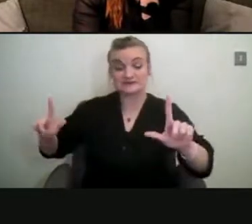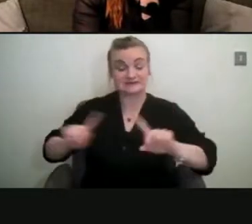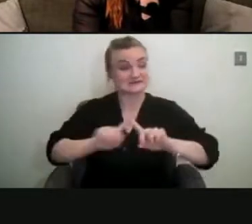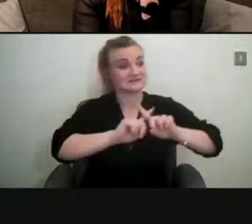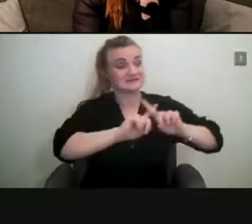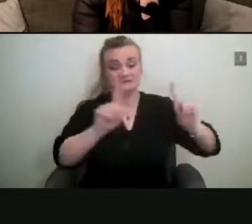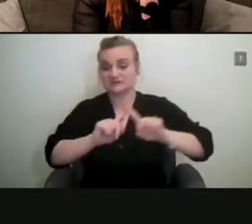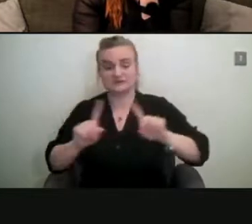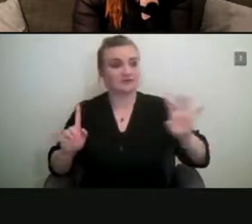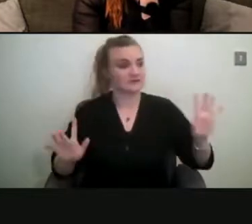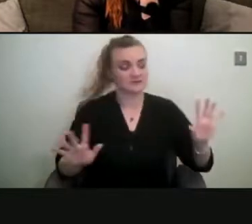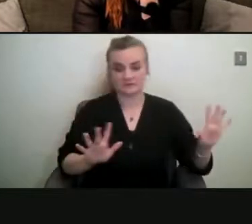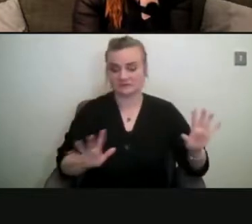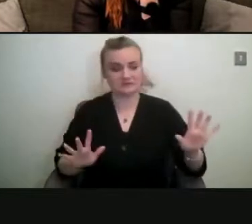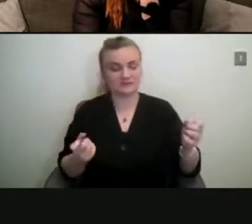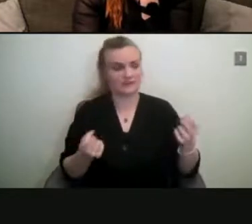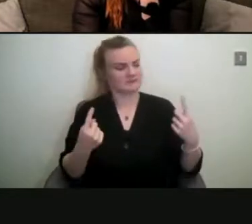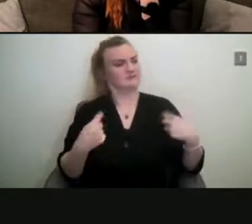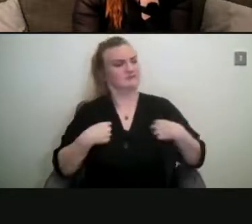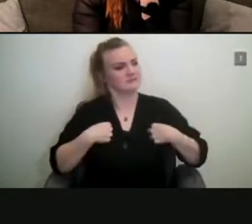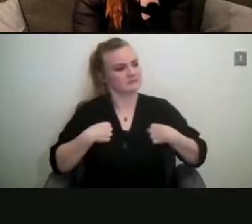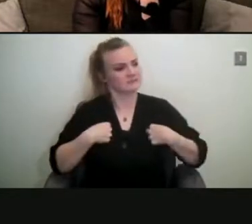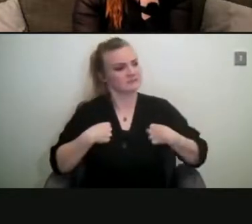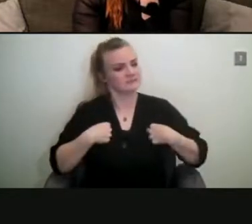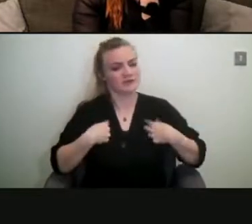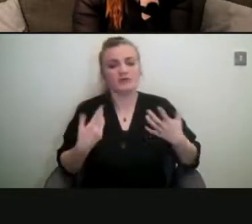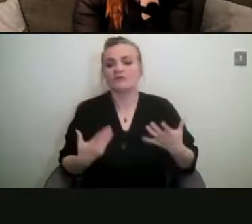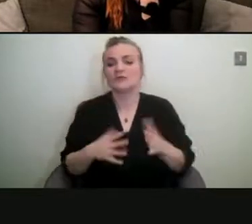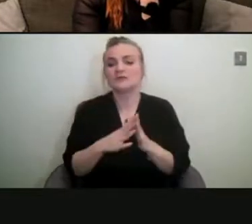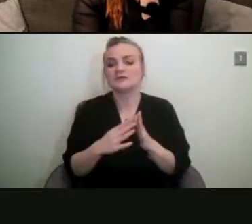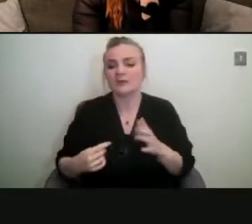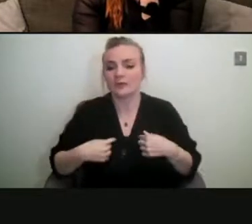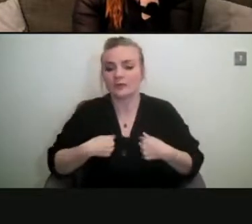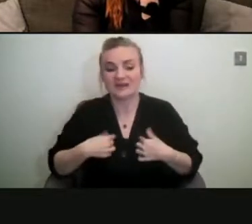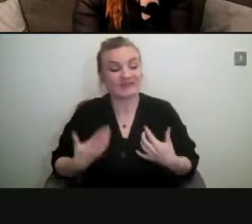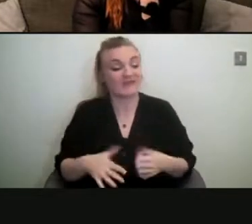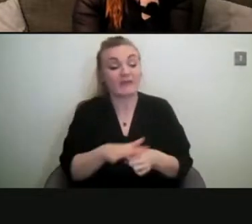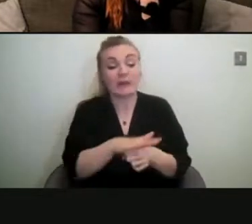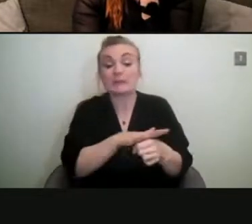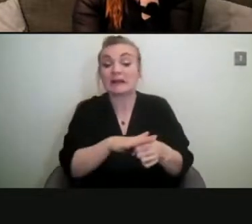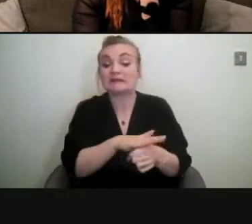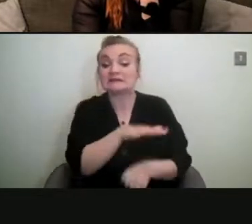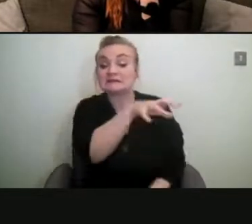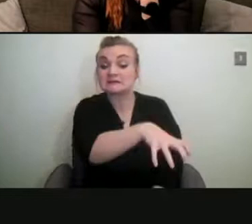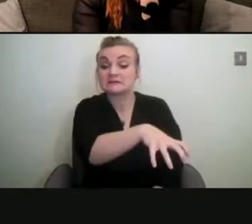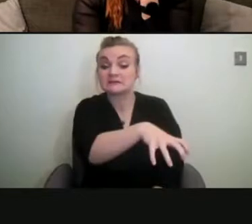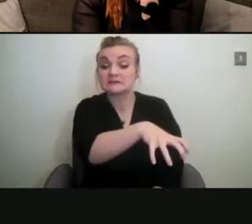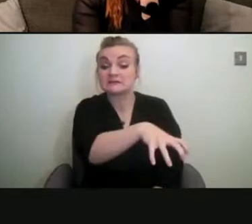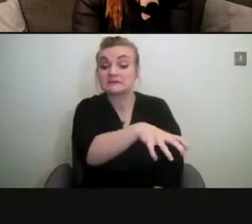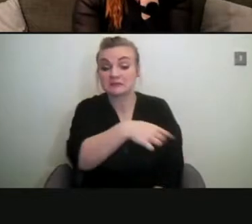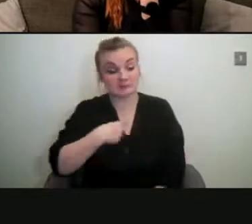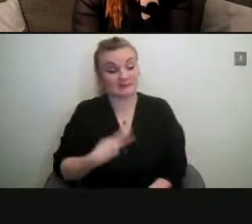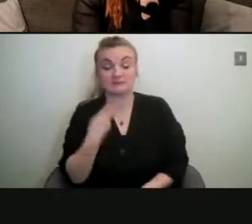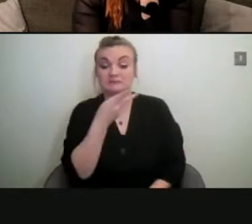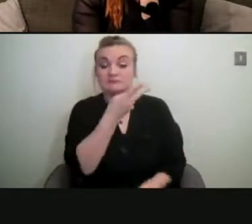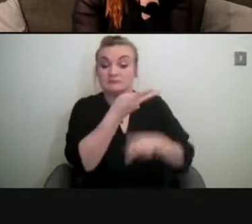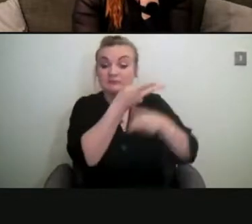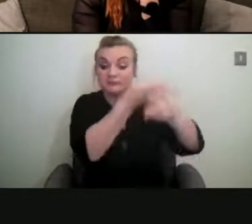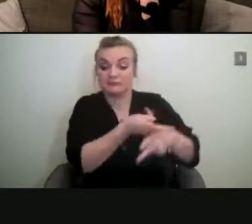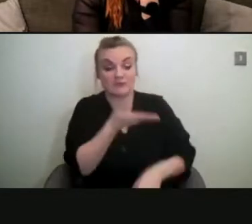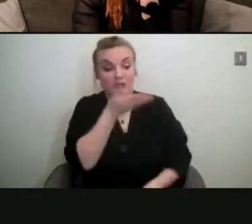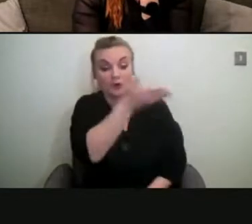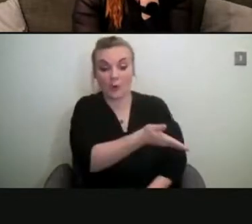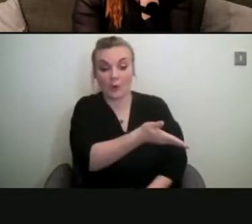to know when we are in places like for example